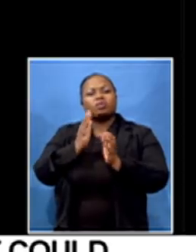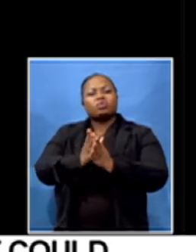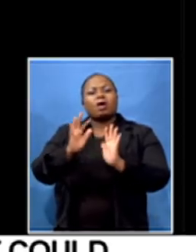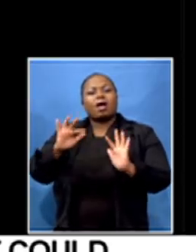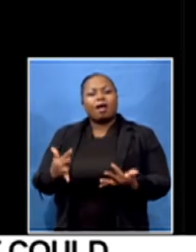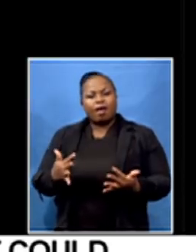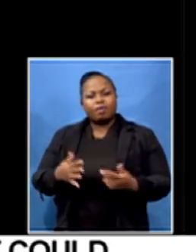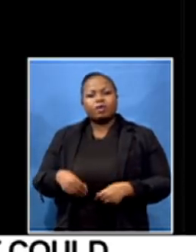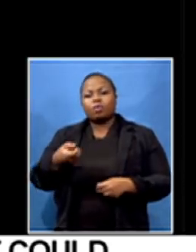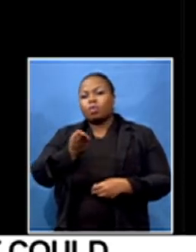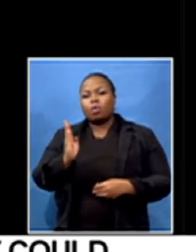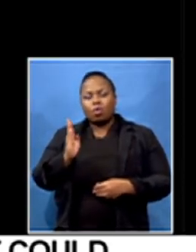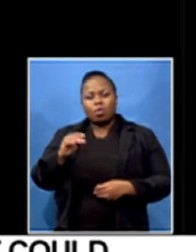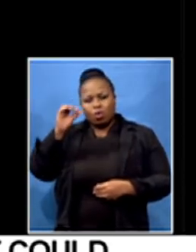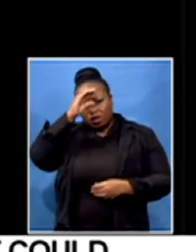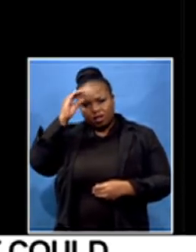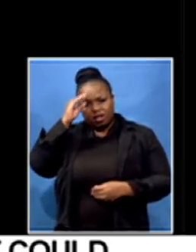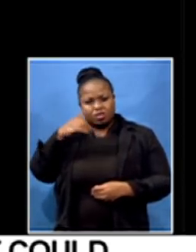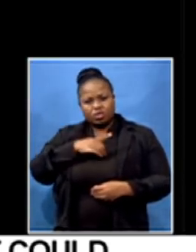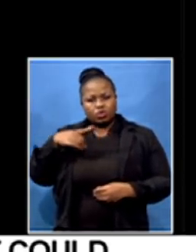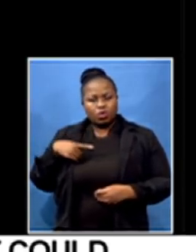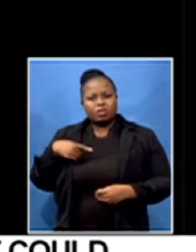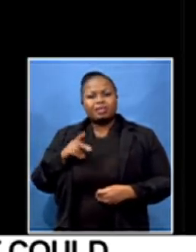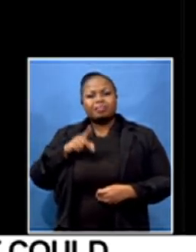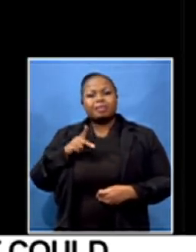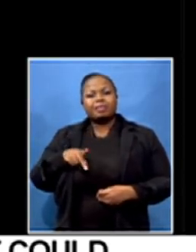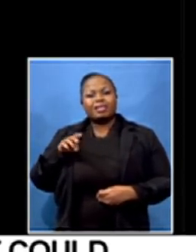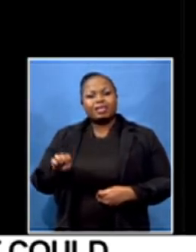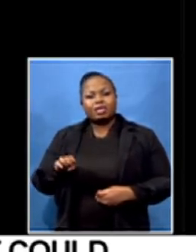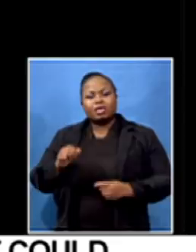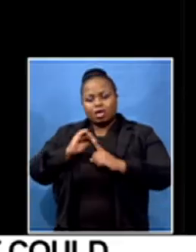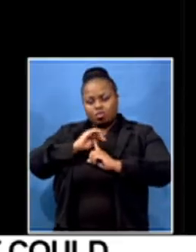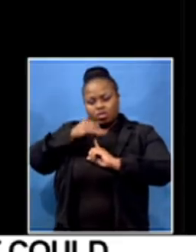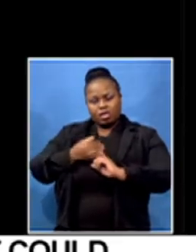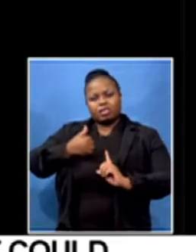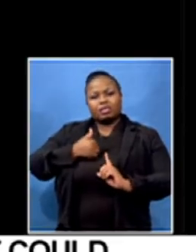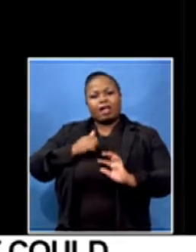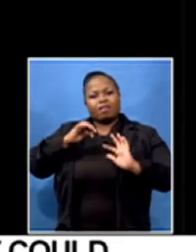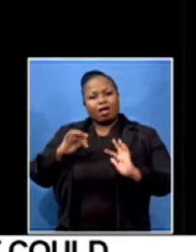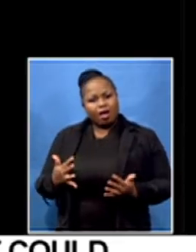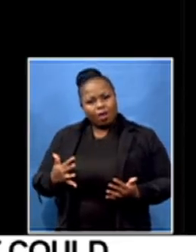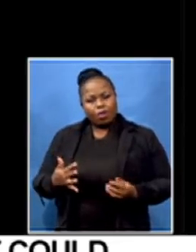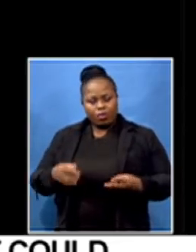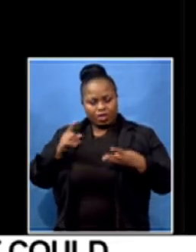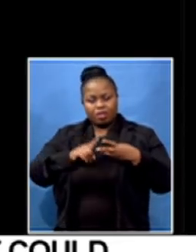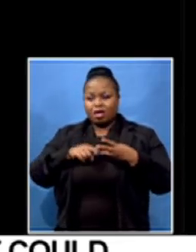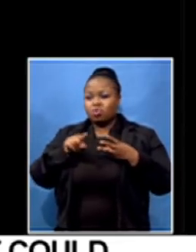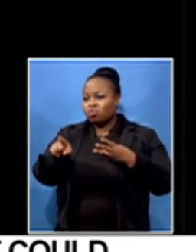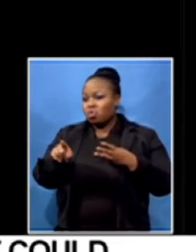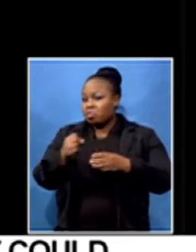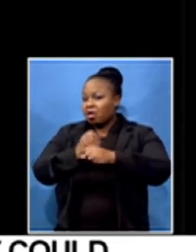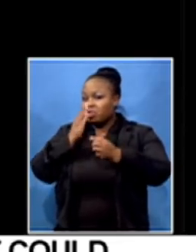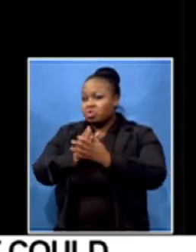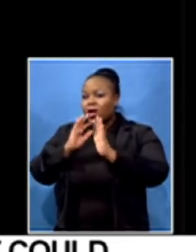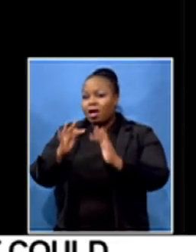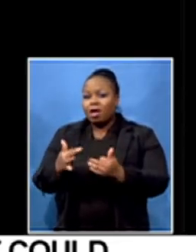with adequate PPEs and guarantee that every quarantine facility is secured so no